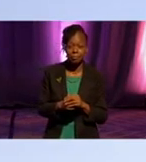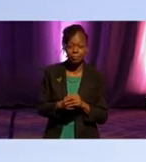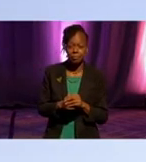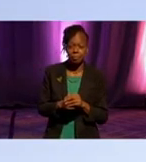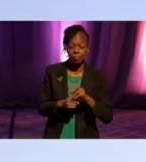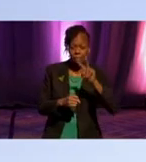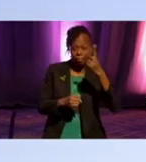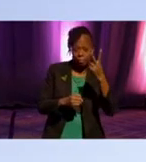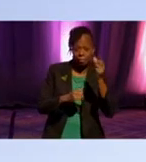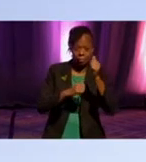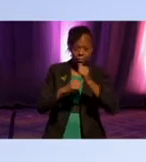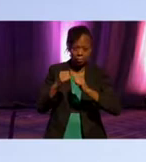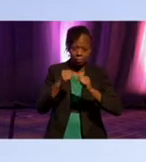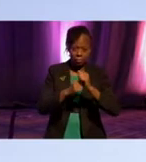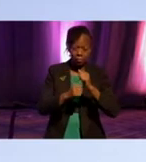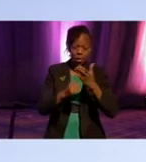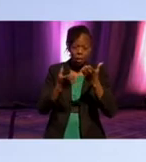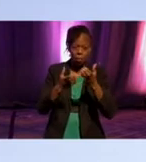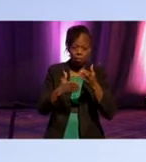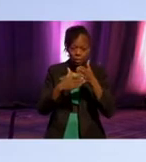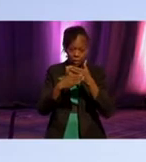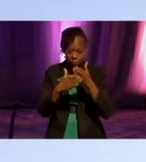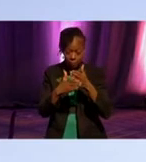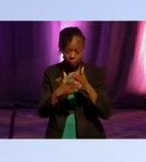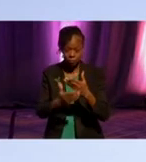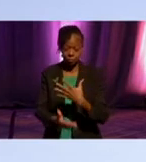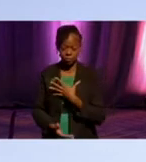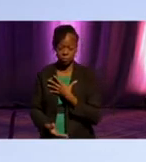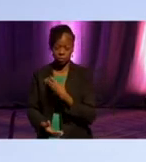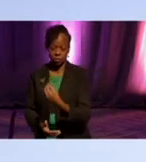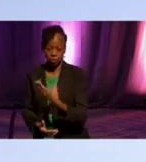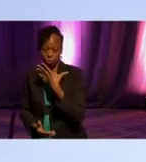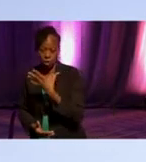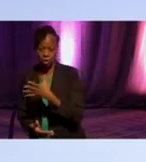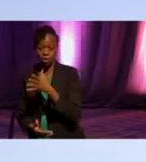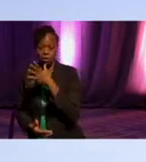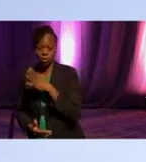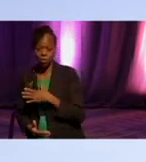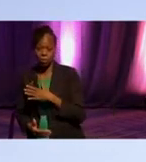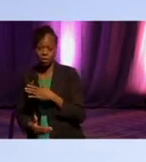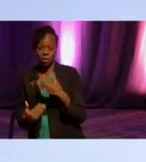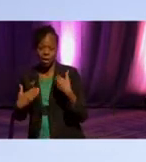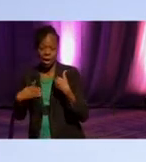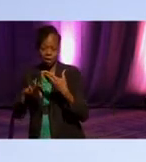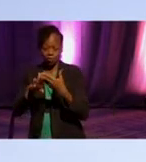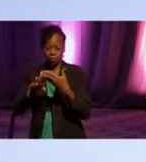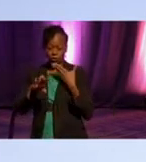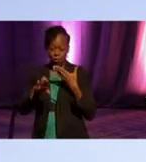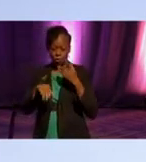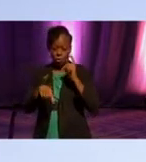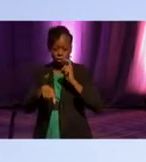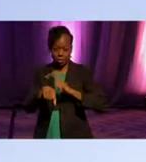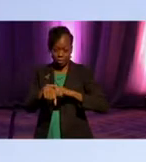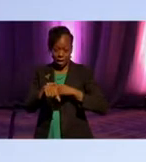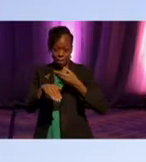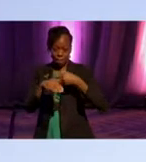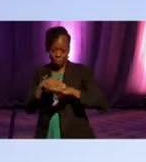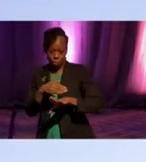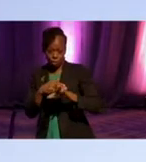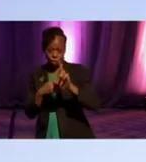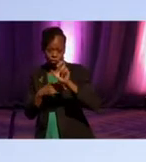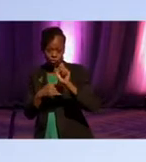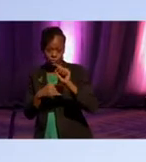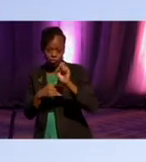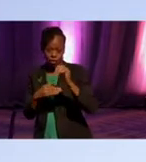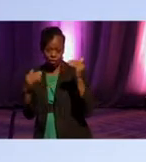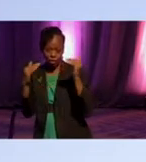The second statistic, white women have a premature birth rate of